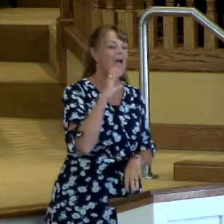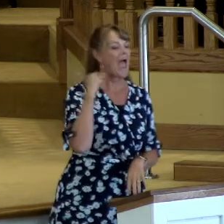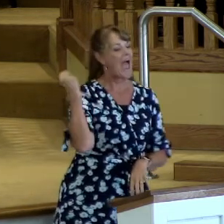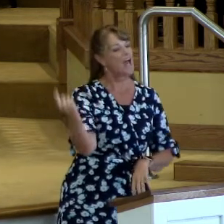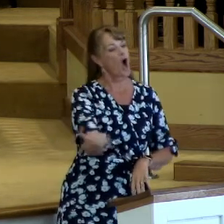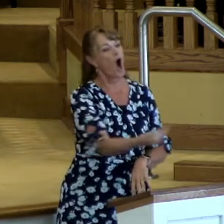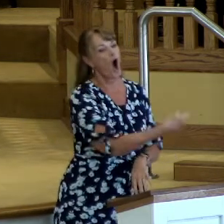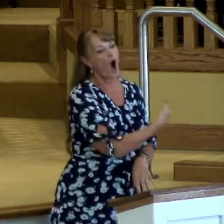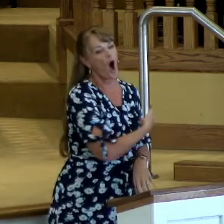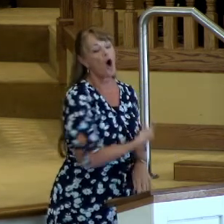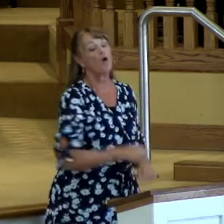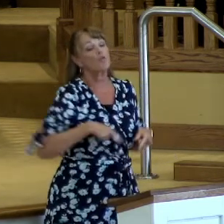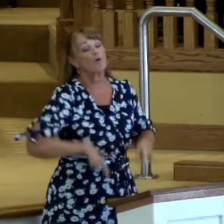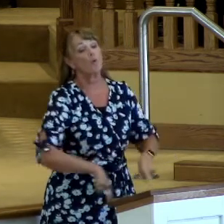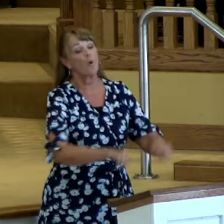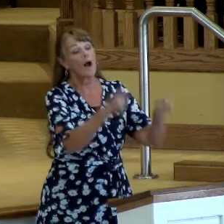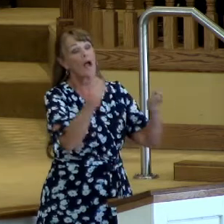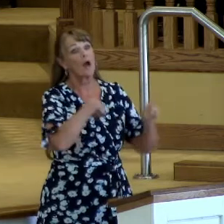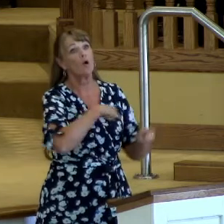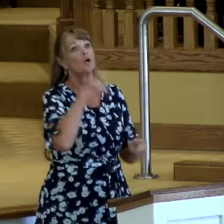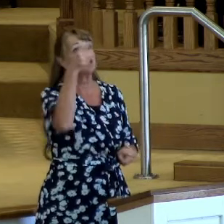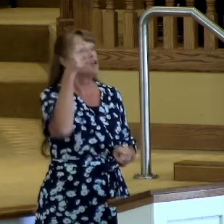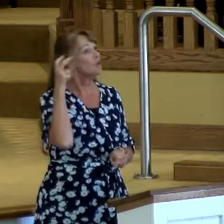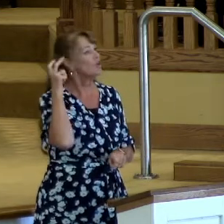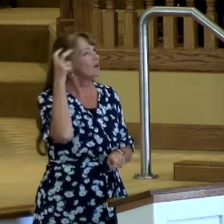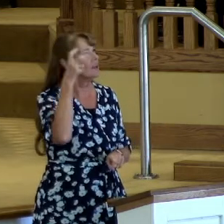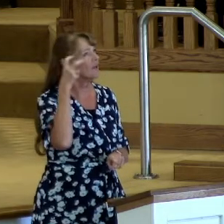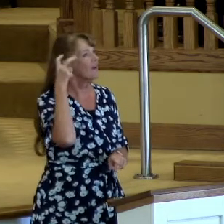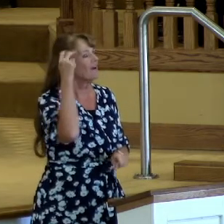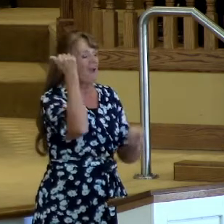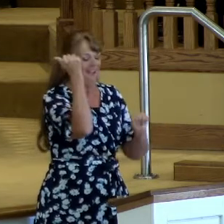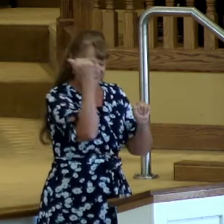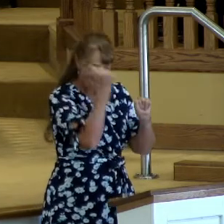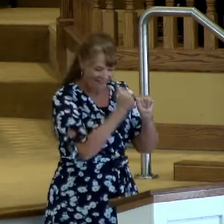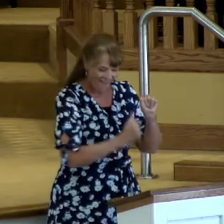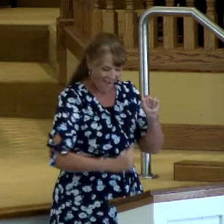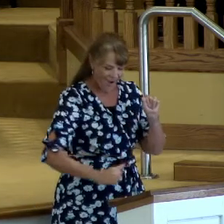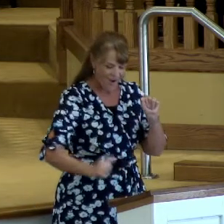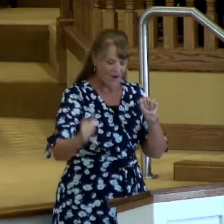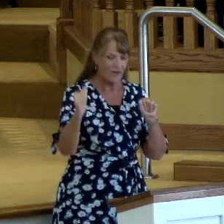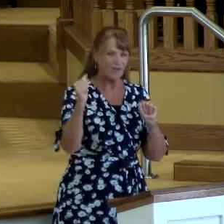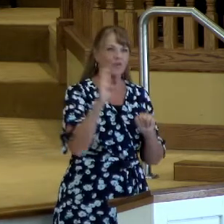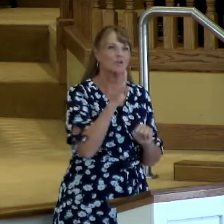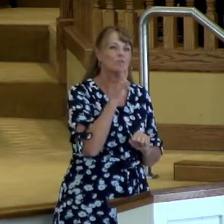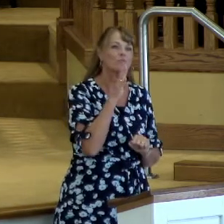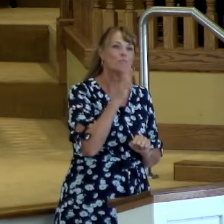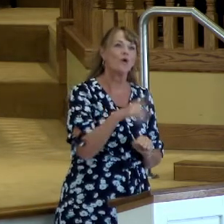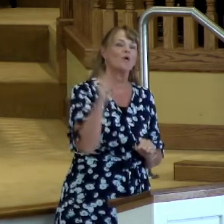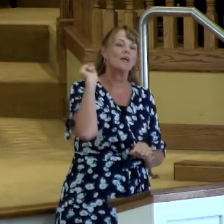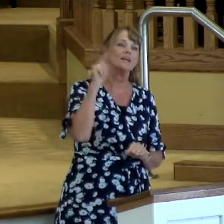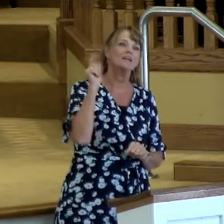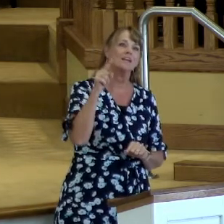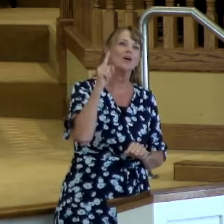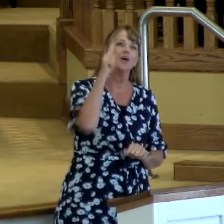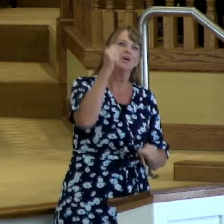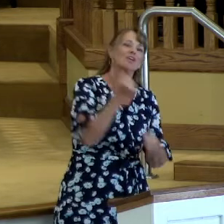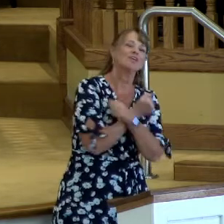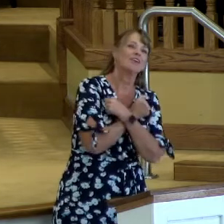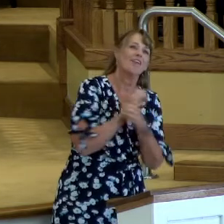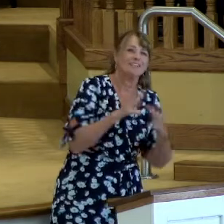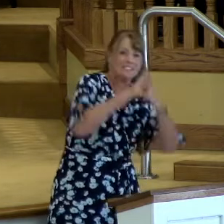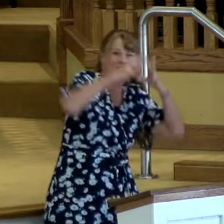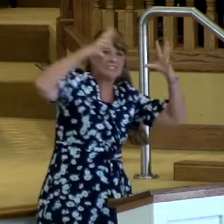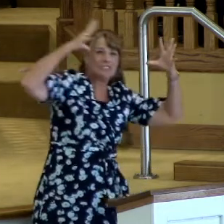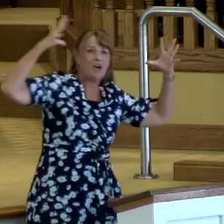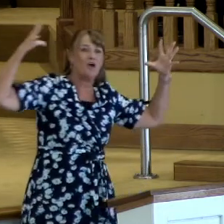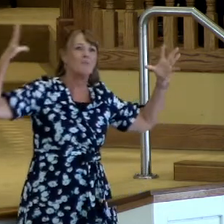the while, you hear each spoken need. You love us way too